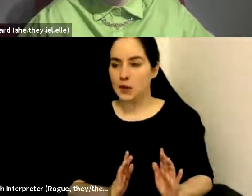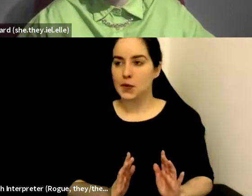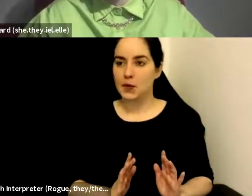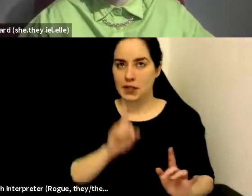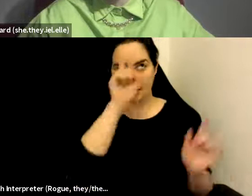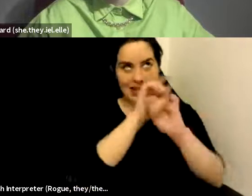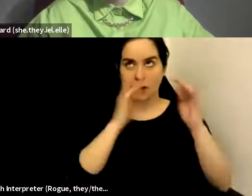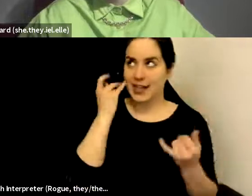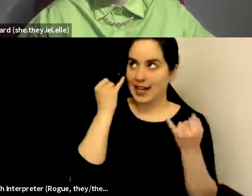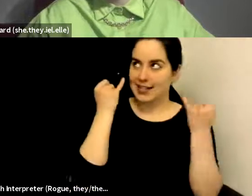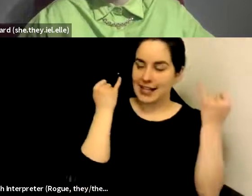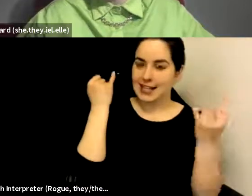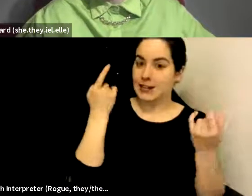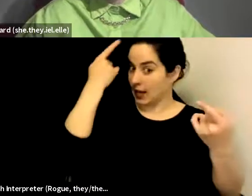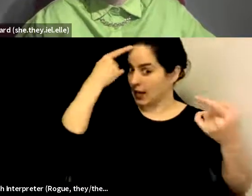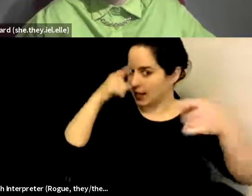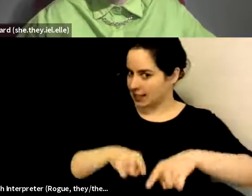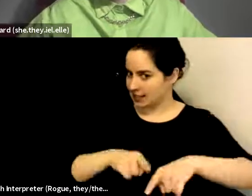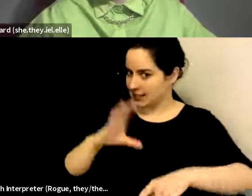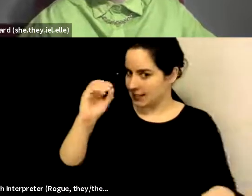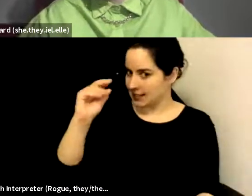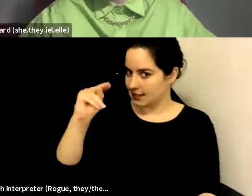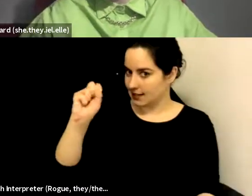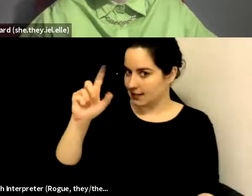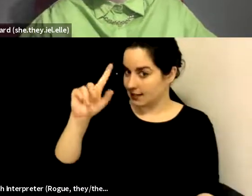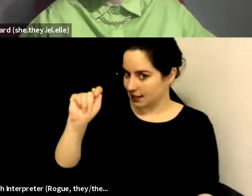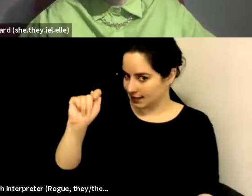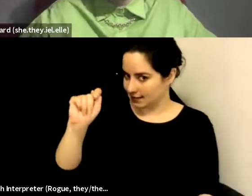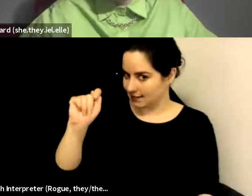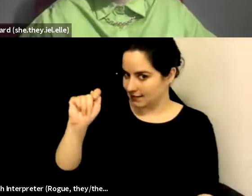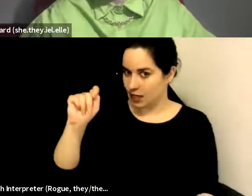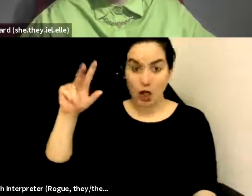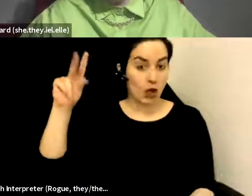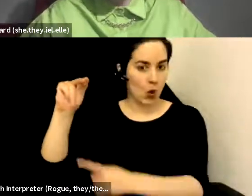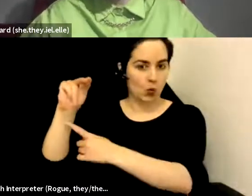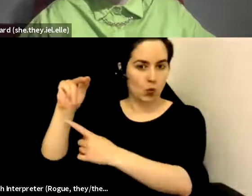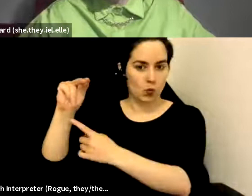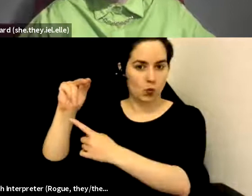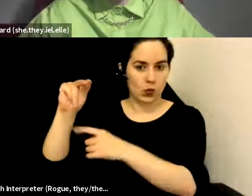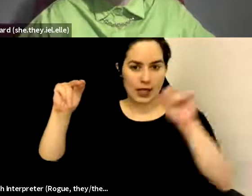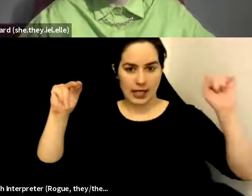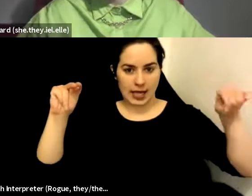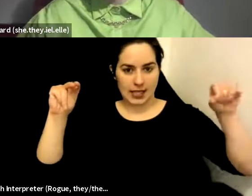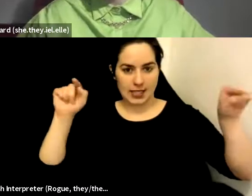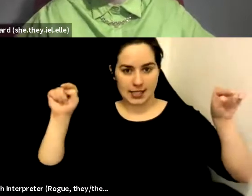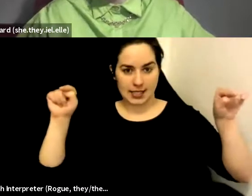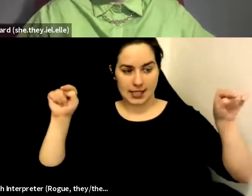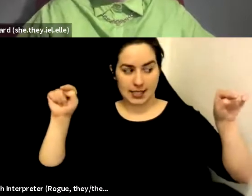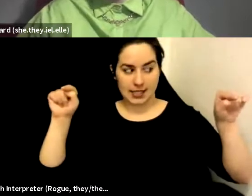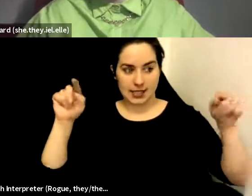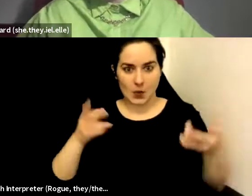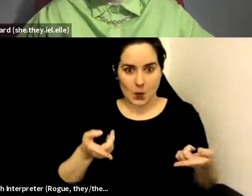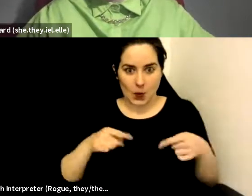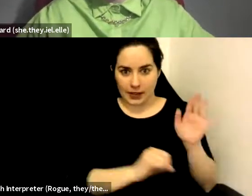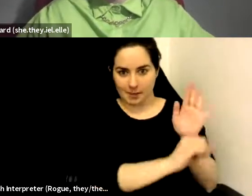consent too, right? Of when is no, what is no, what is yes, when is yes.